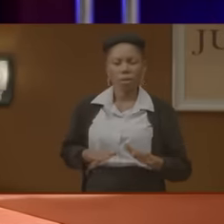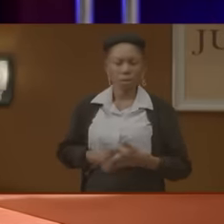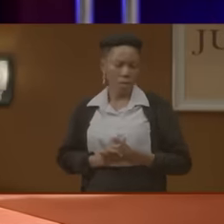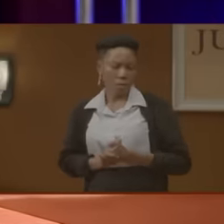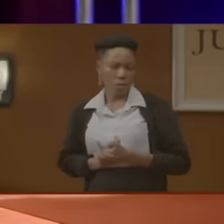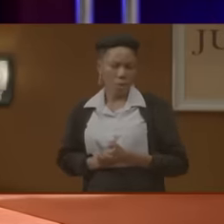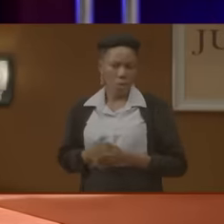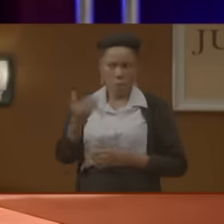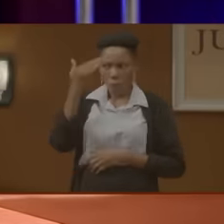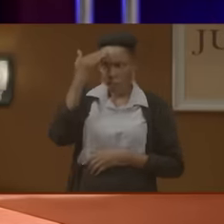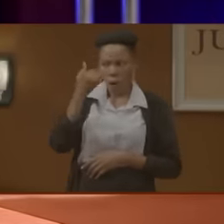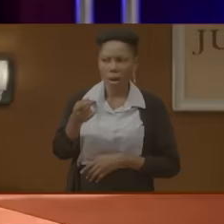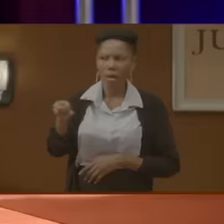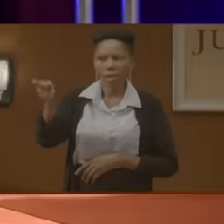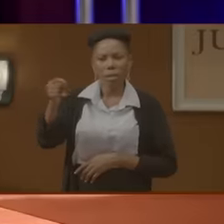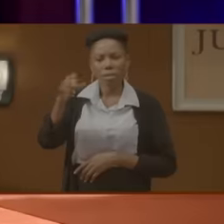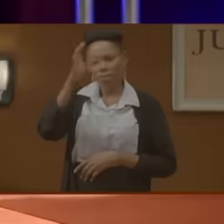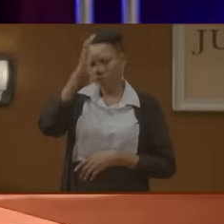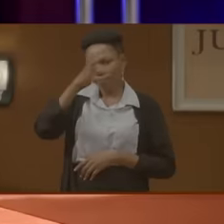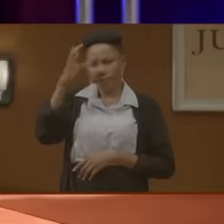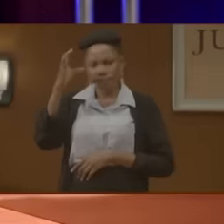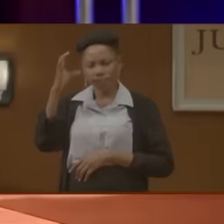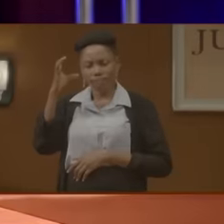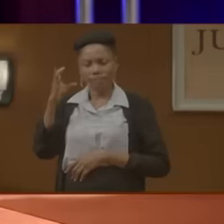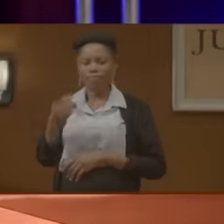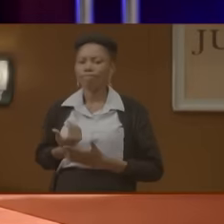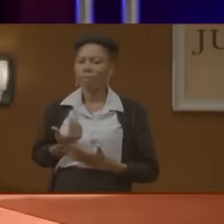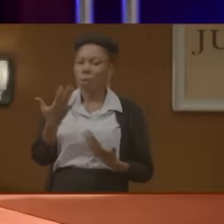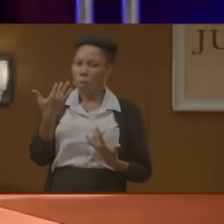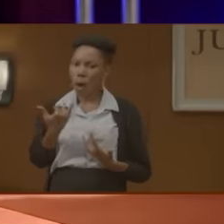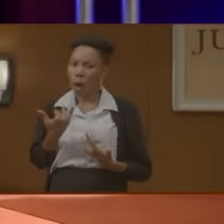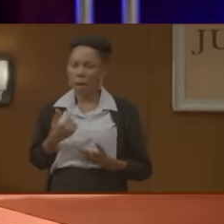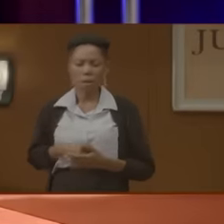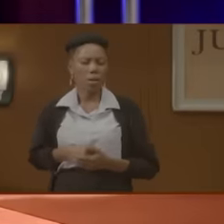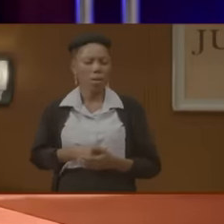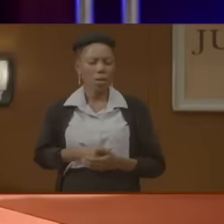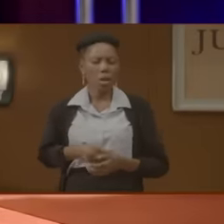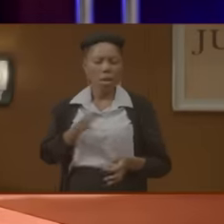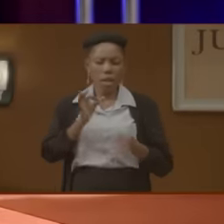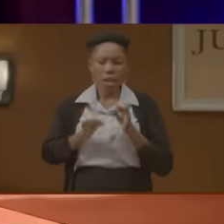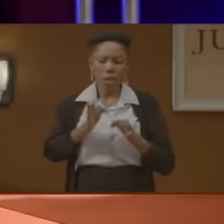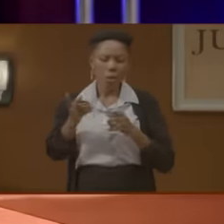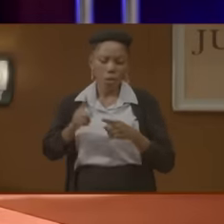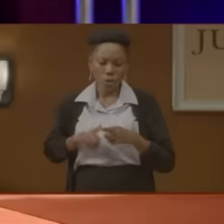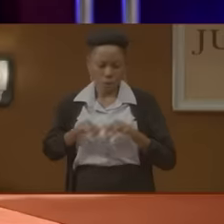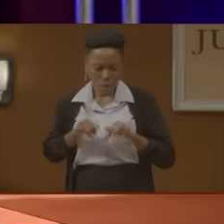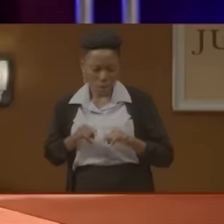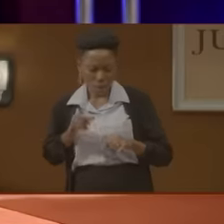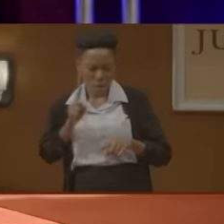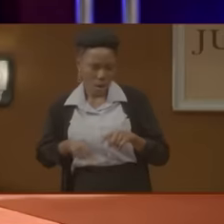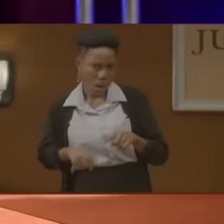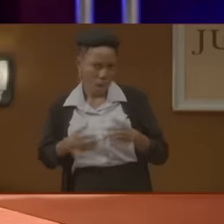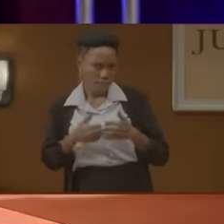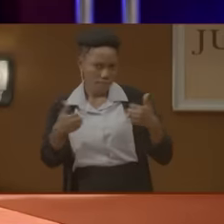for such a family where there's violence, it allows us to stay apart. And let me have my clear head. Now, the reason